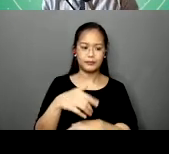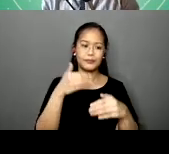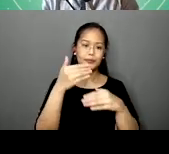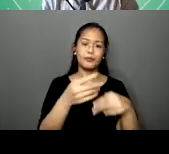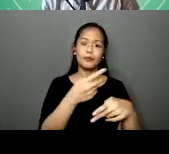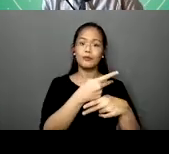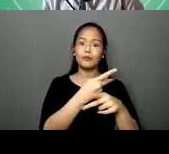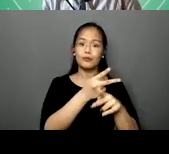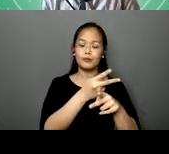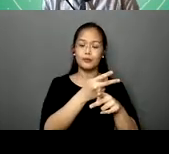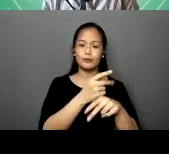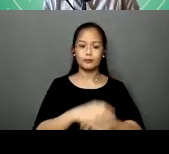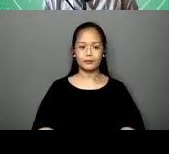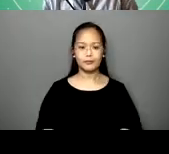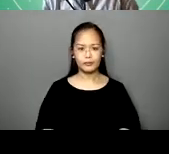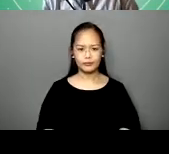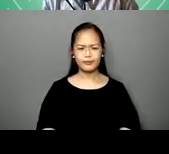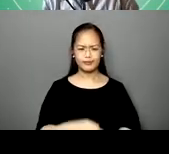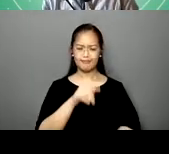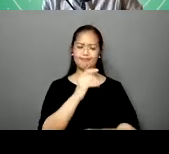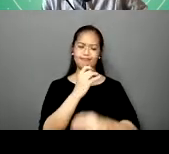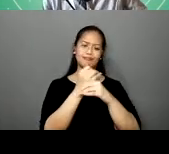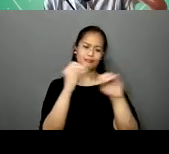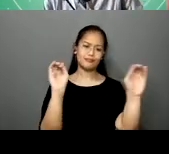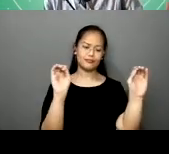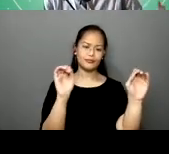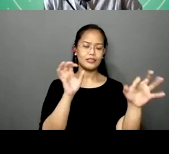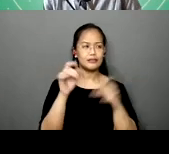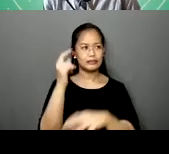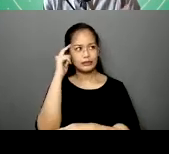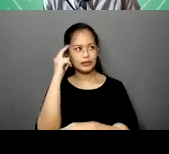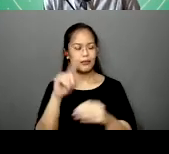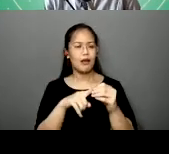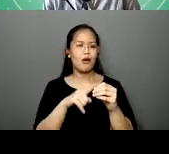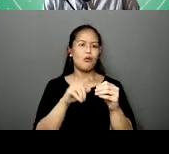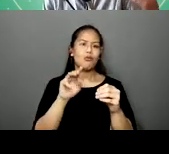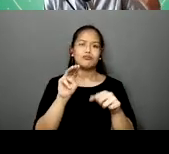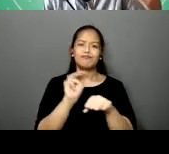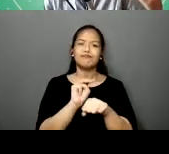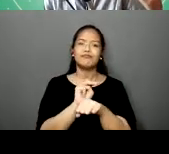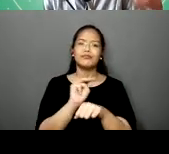Production is almost, it's very obvious when you think of manufacturing, when you think of products and design.